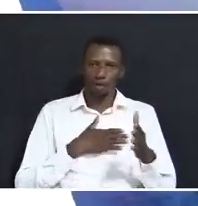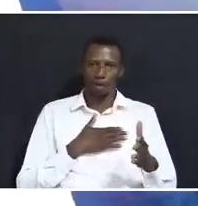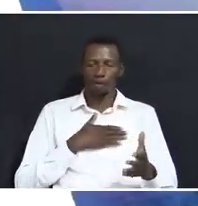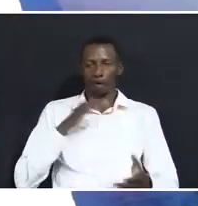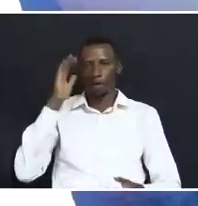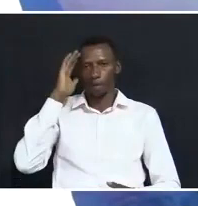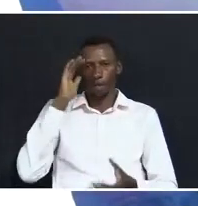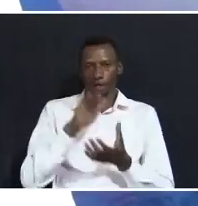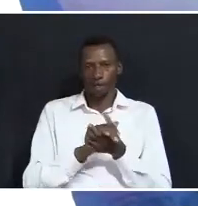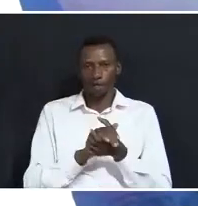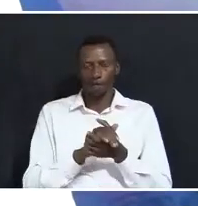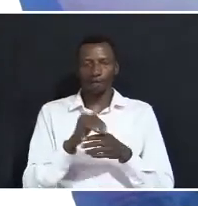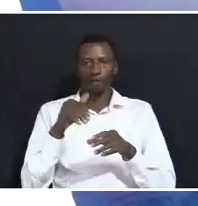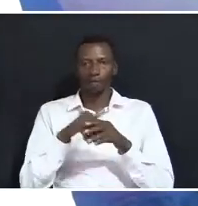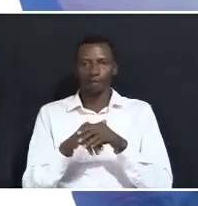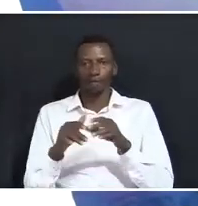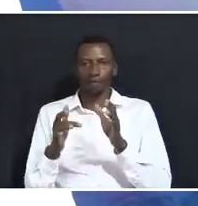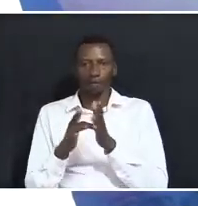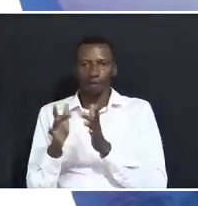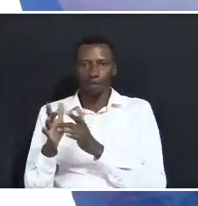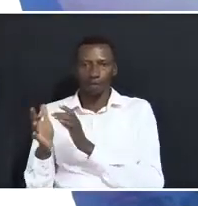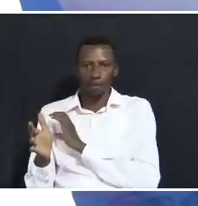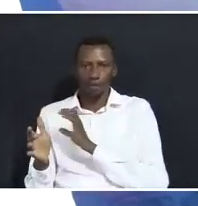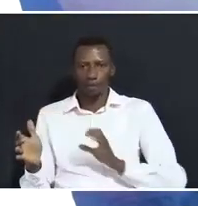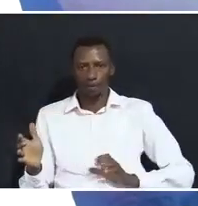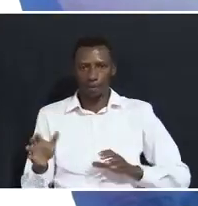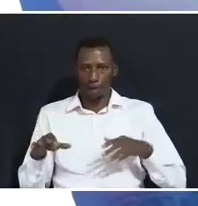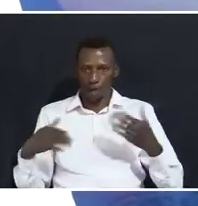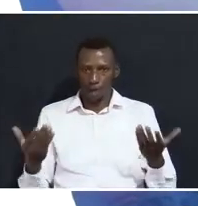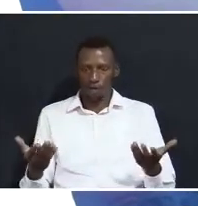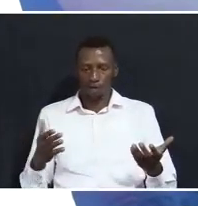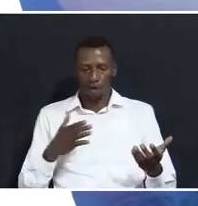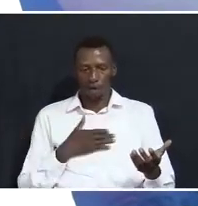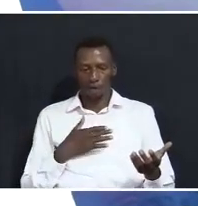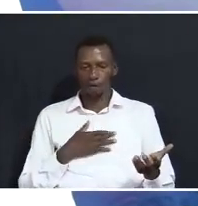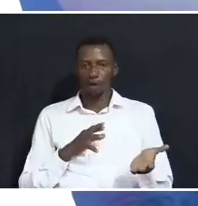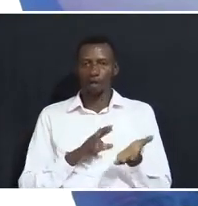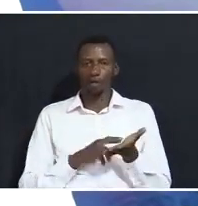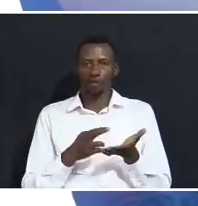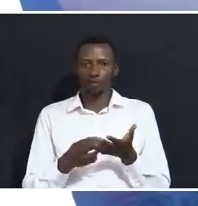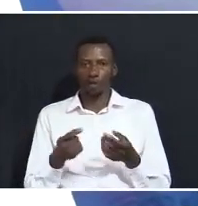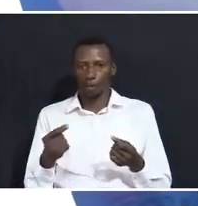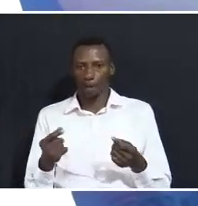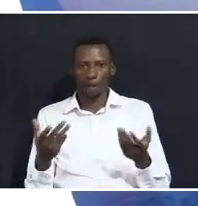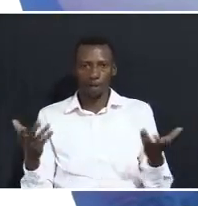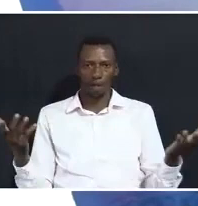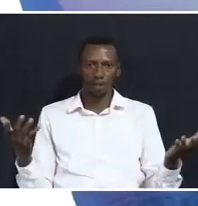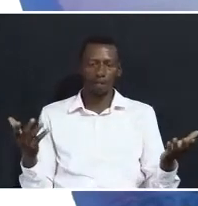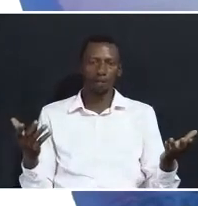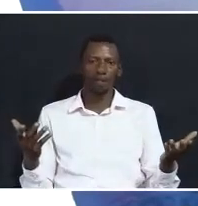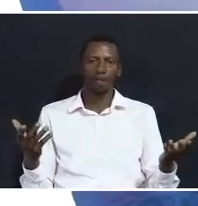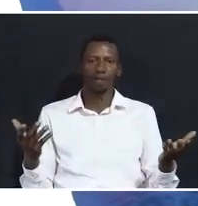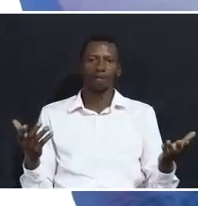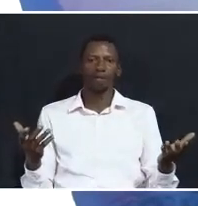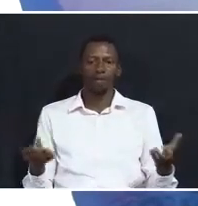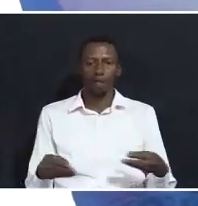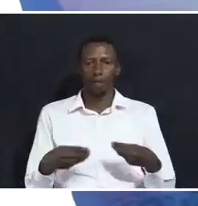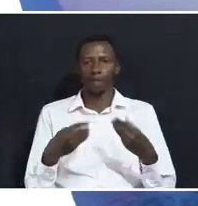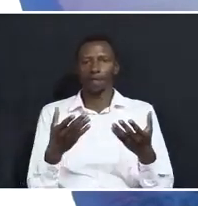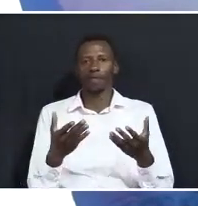in Jesus Christ by making our resources available. Those disciples make their clothes